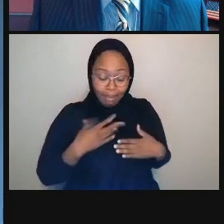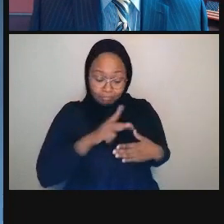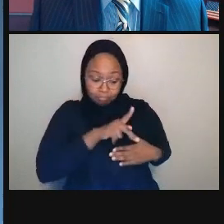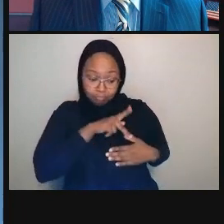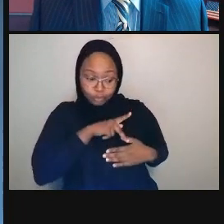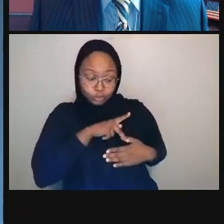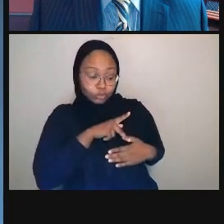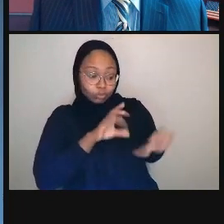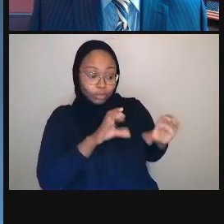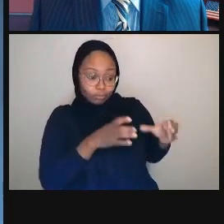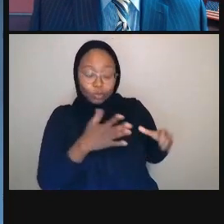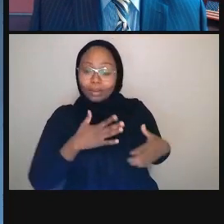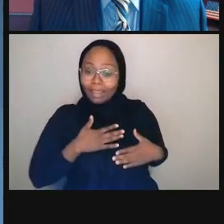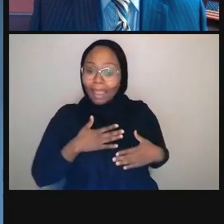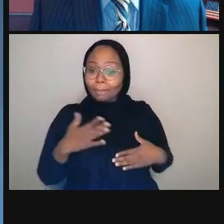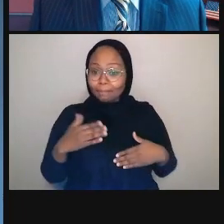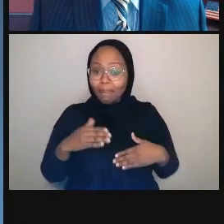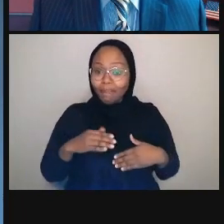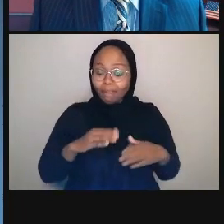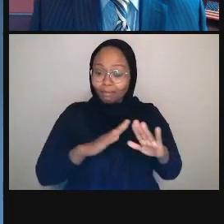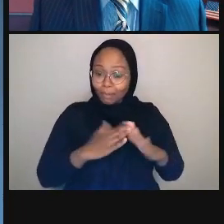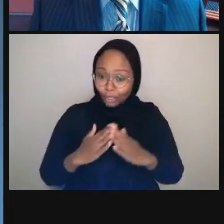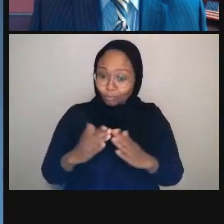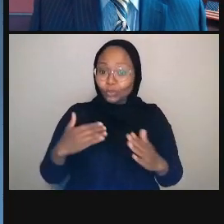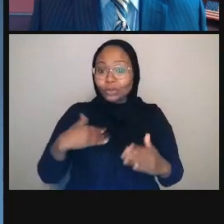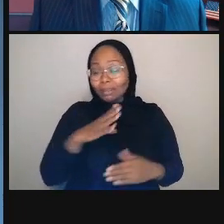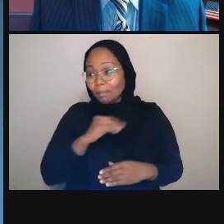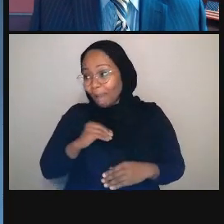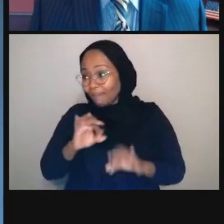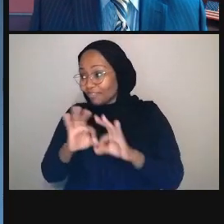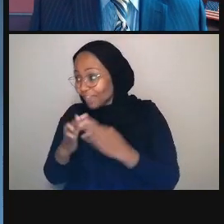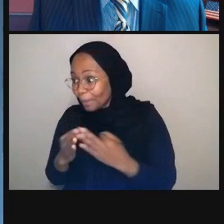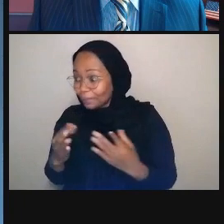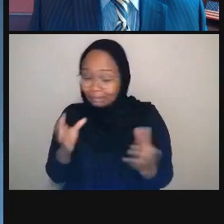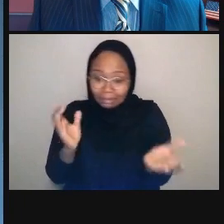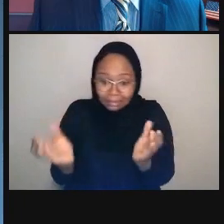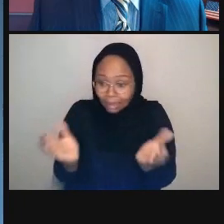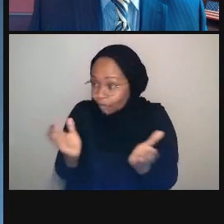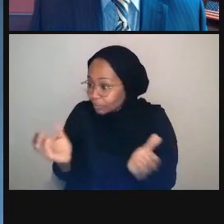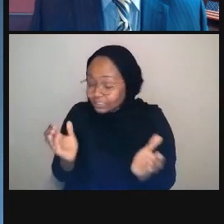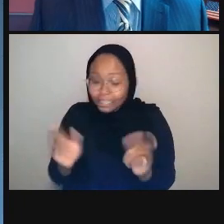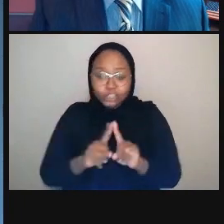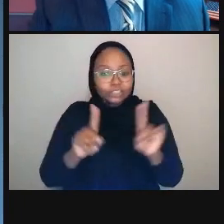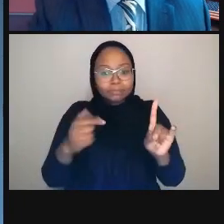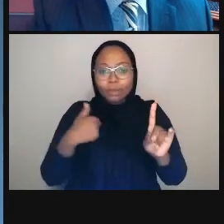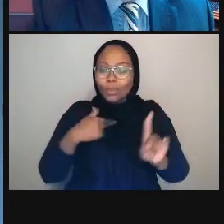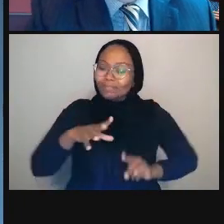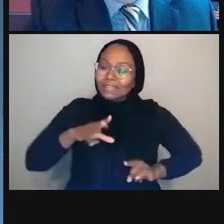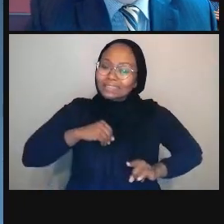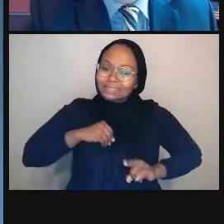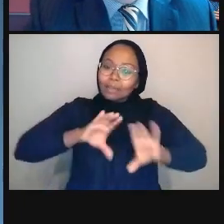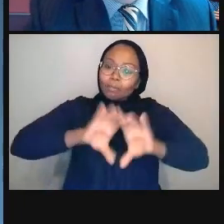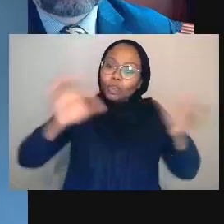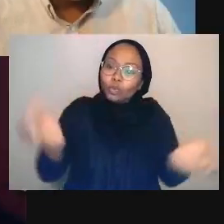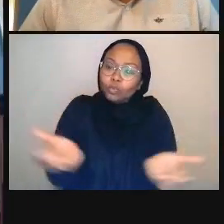for that matter. But nonetheless, it's still a truth that we have to uphold as a Muslim.